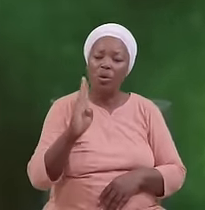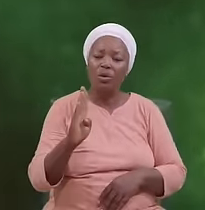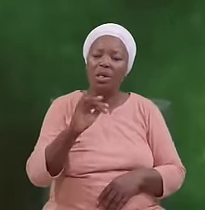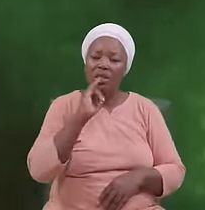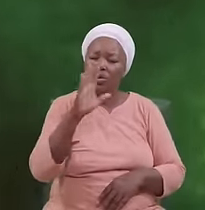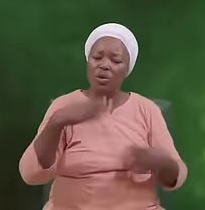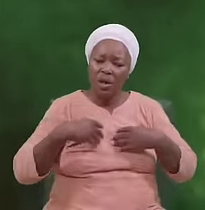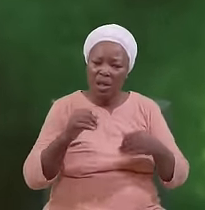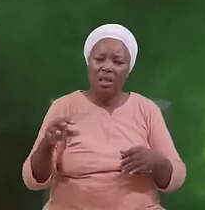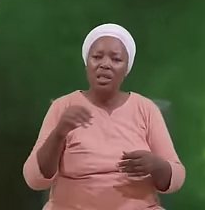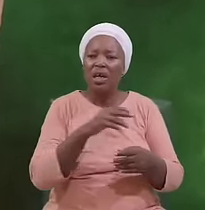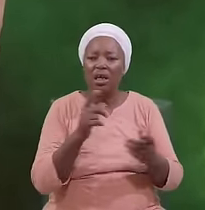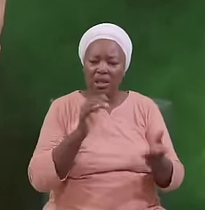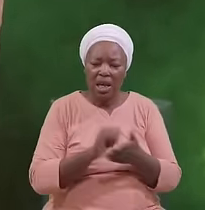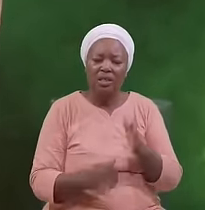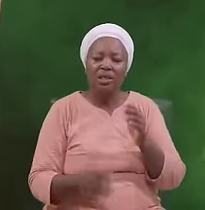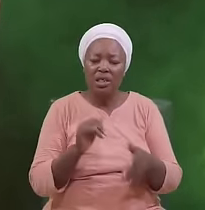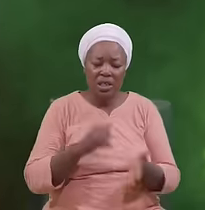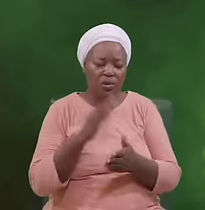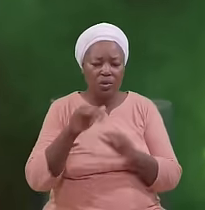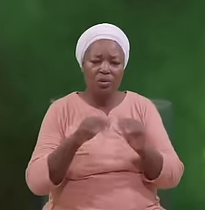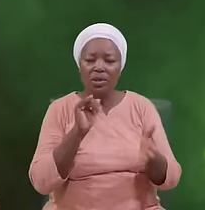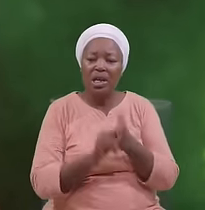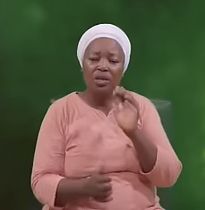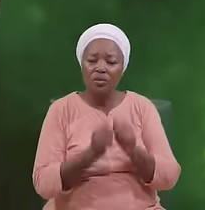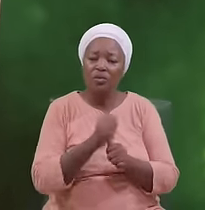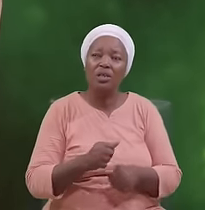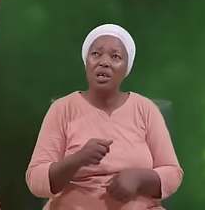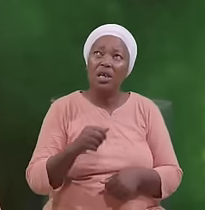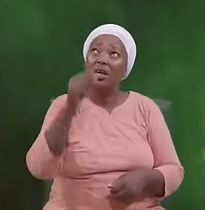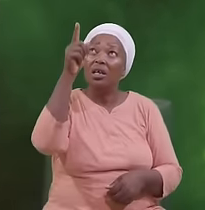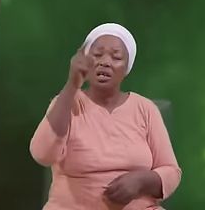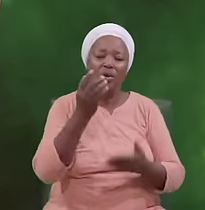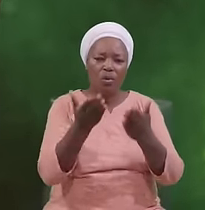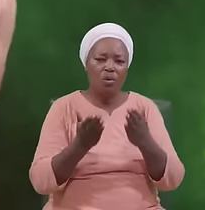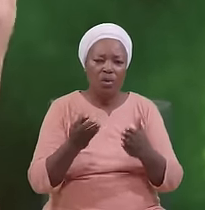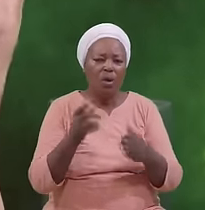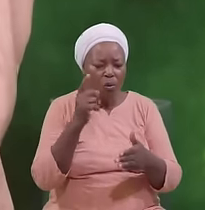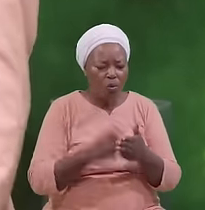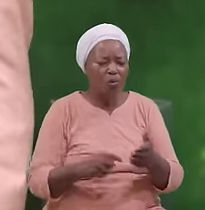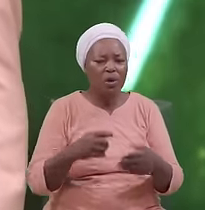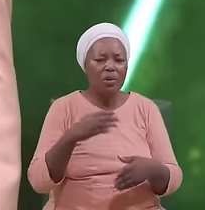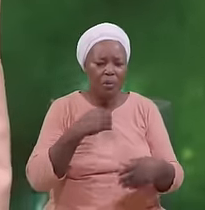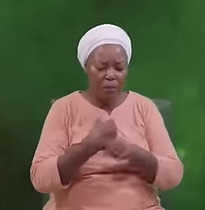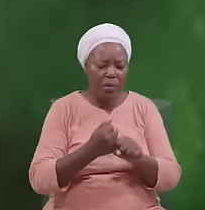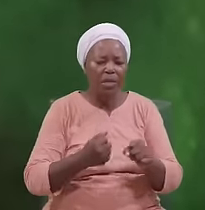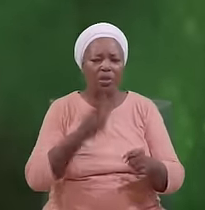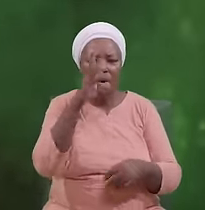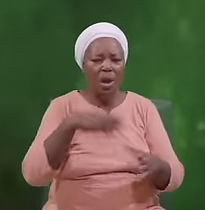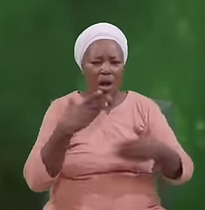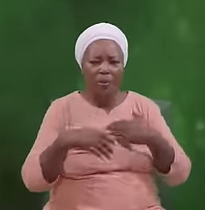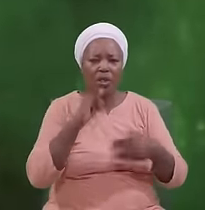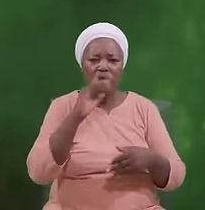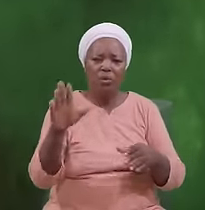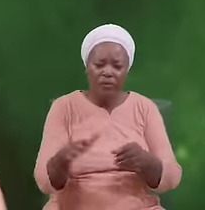That which I please. What pleases God? Your full redemption. Redemption from the